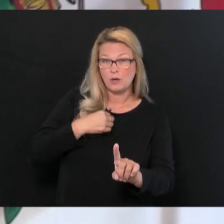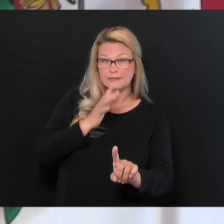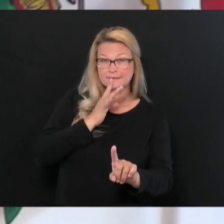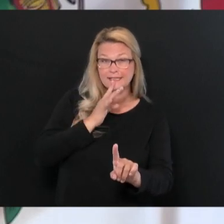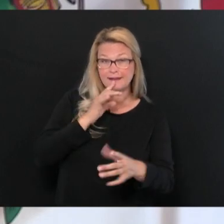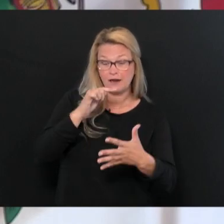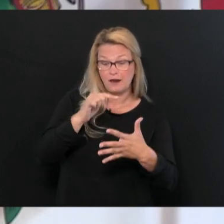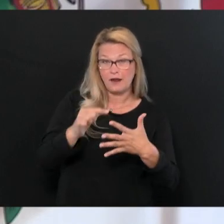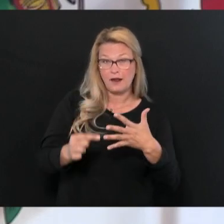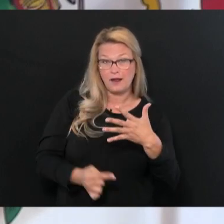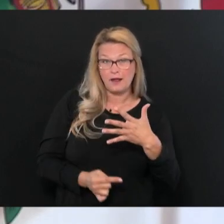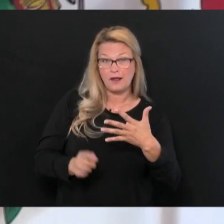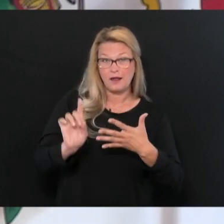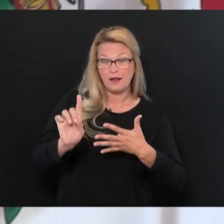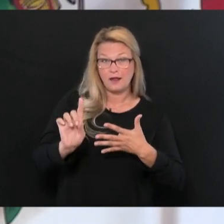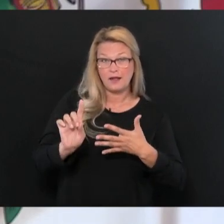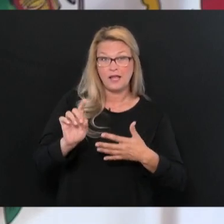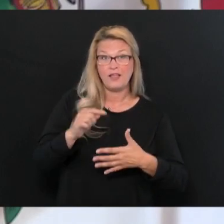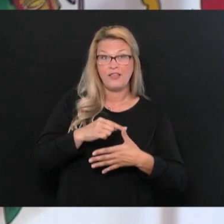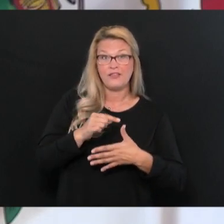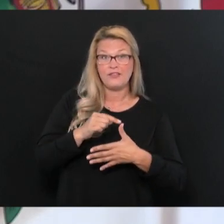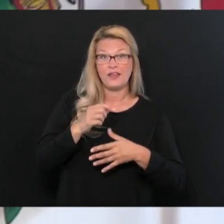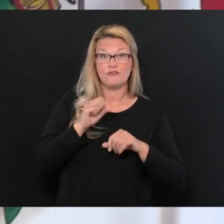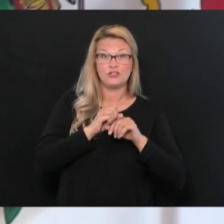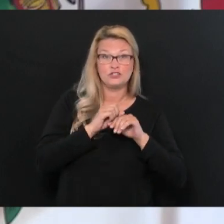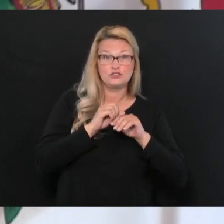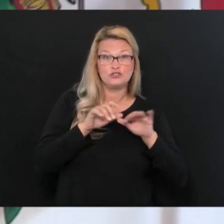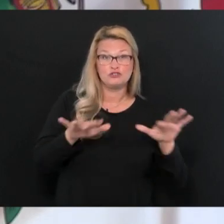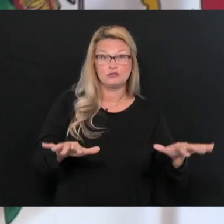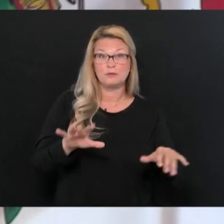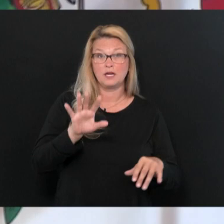this. They have distributed